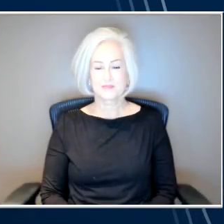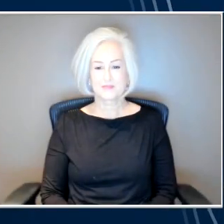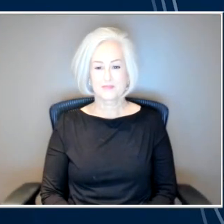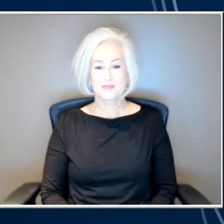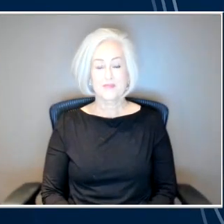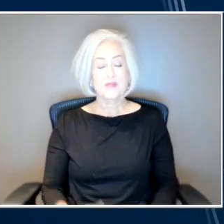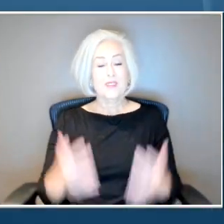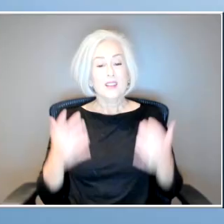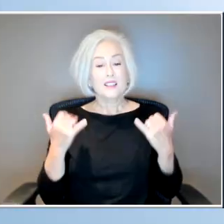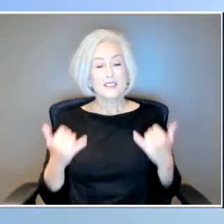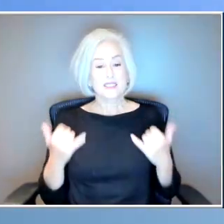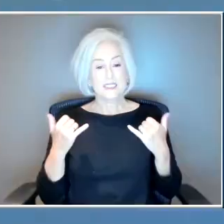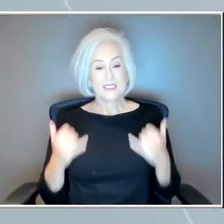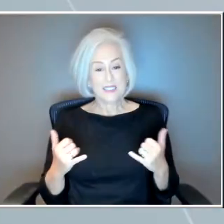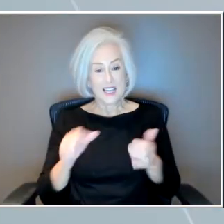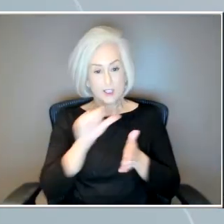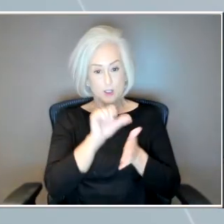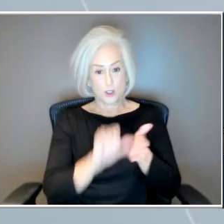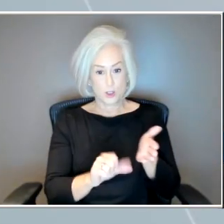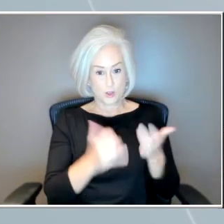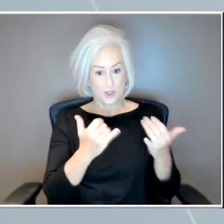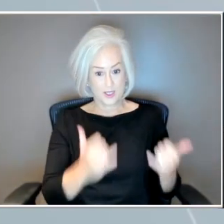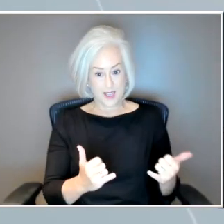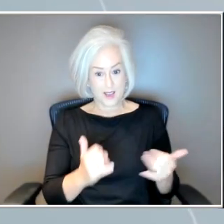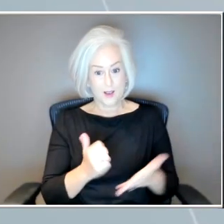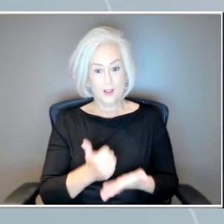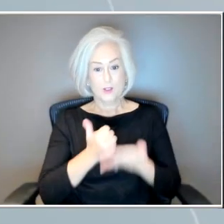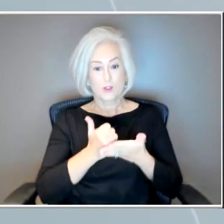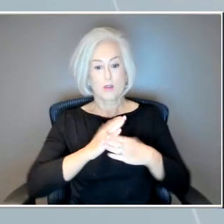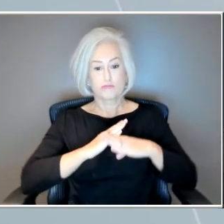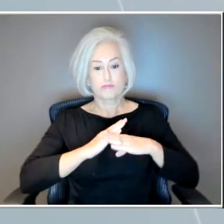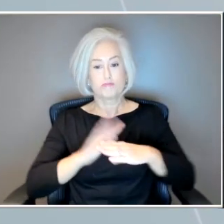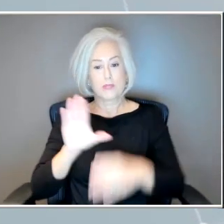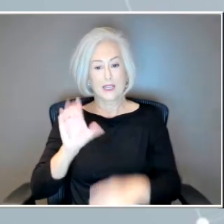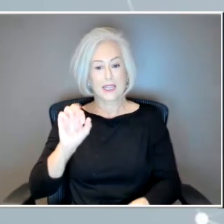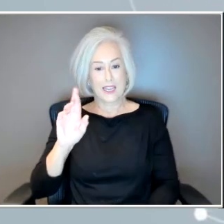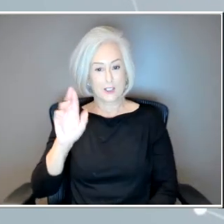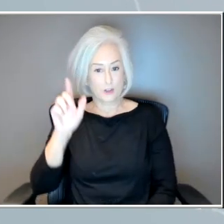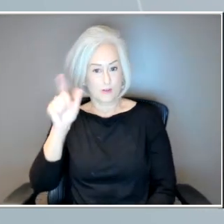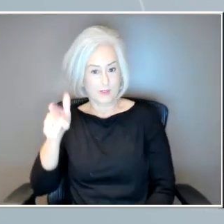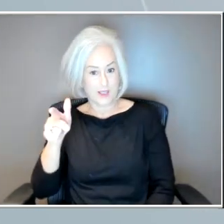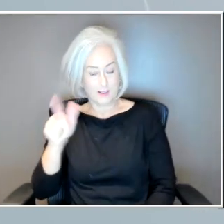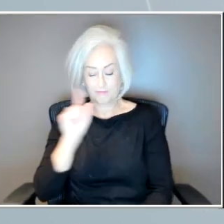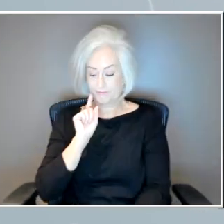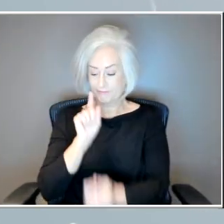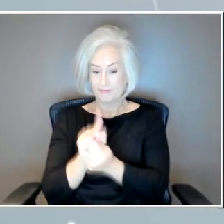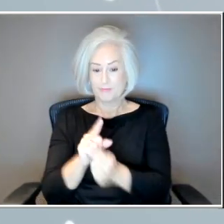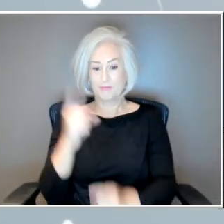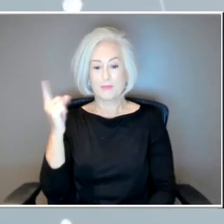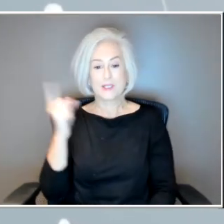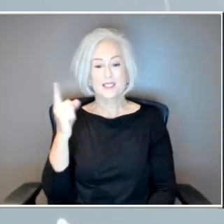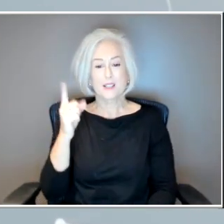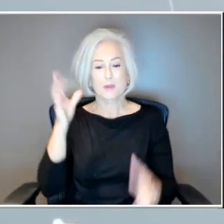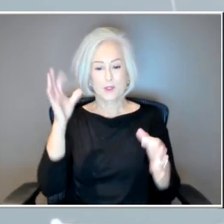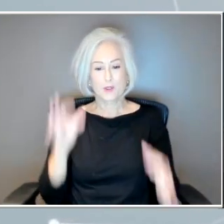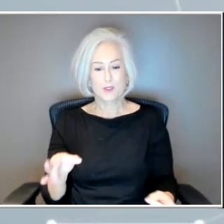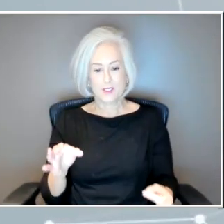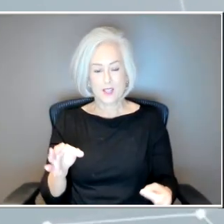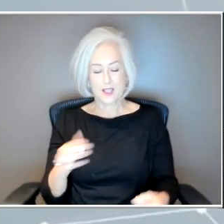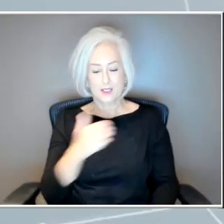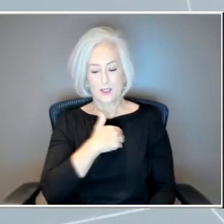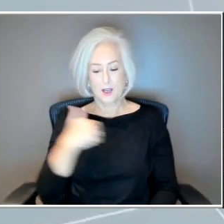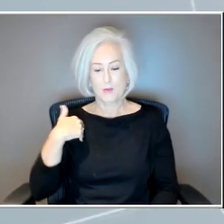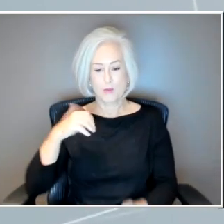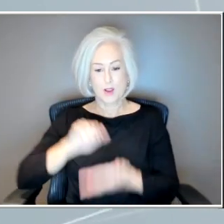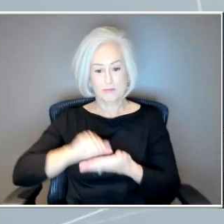Coming up today, surgery now to prevent cancer later. Meet someone who chose to remove her breast without a diagnosis. Plus,